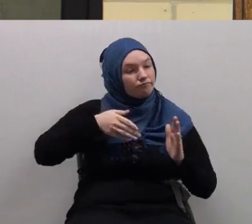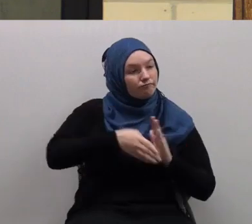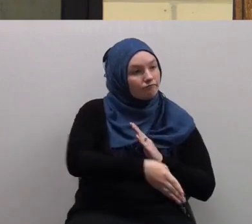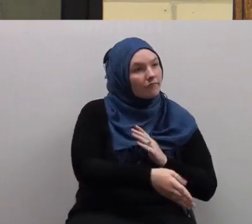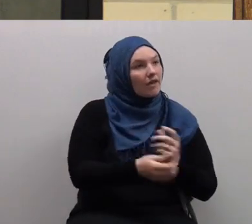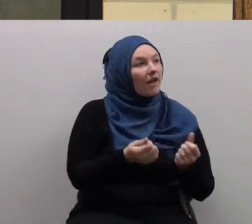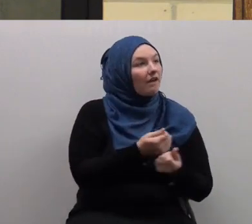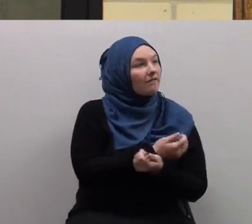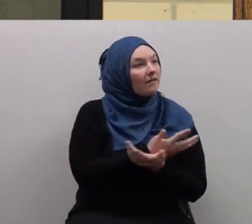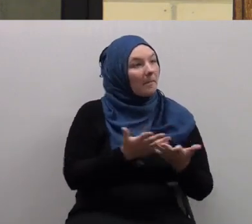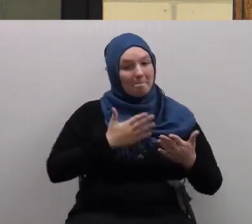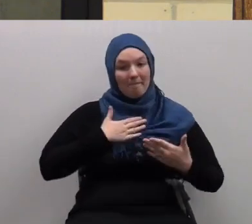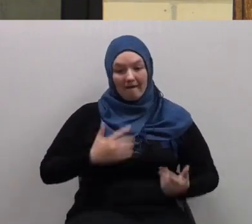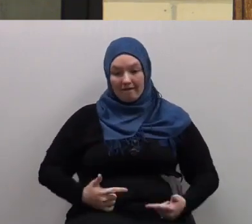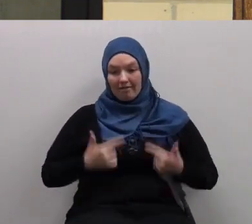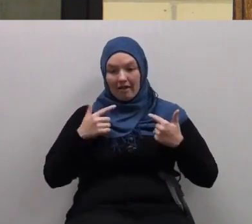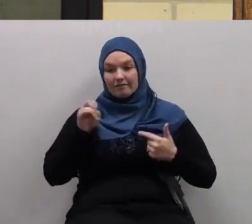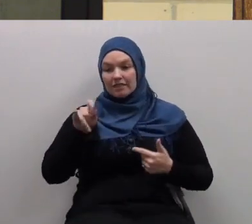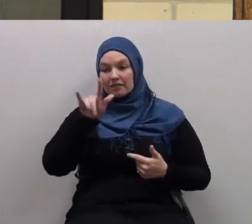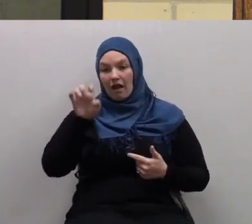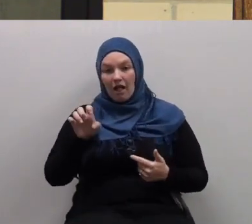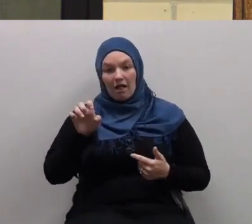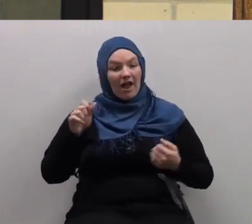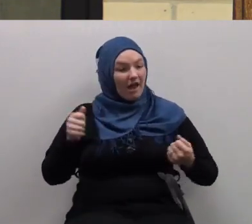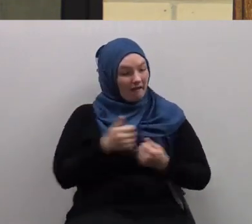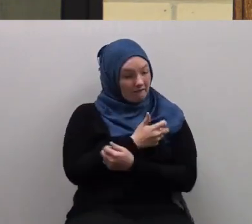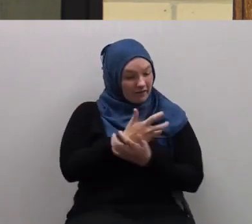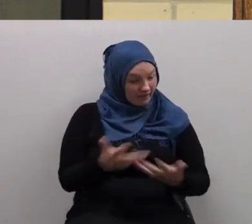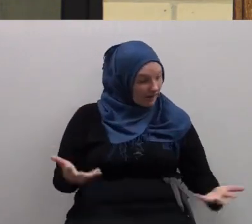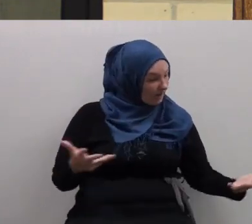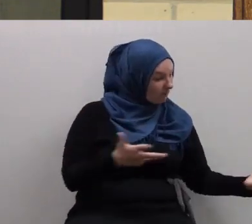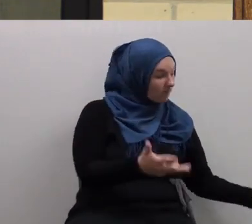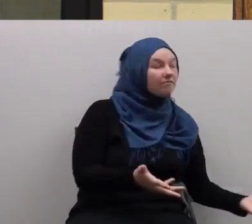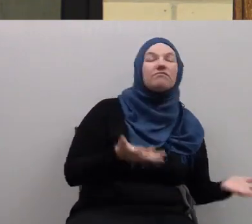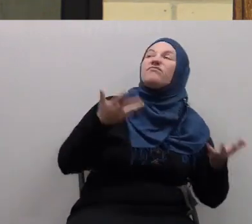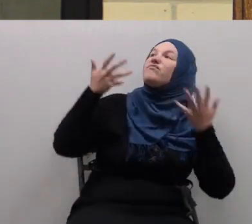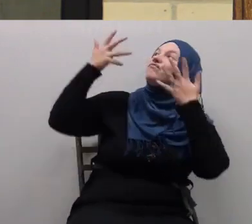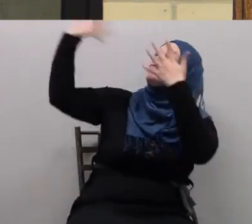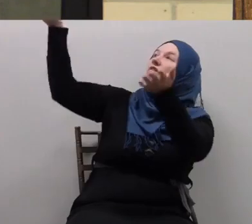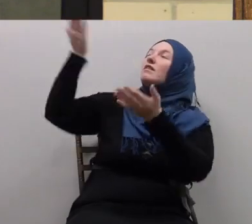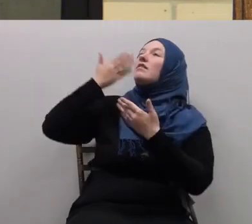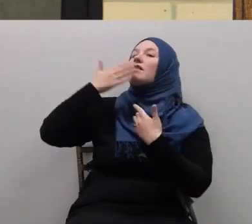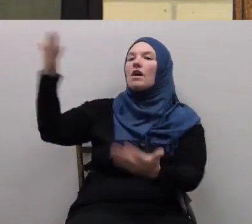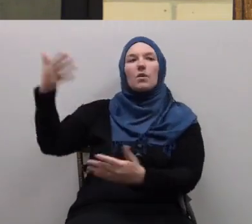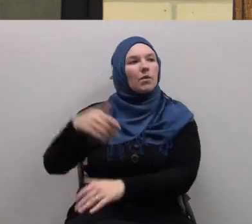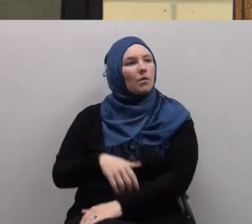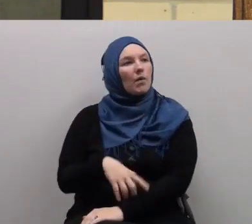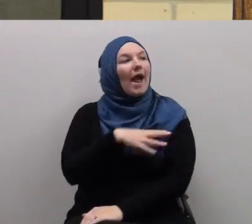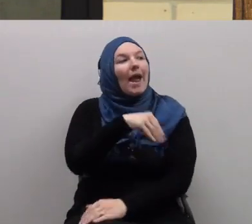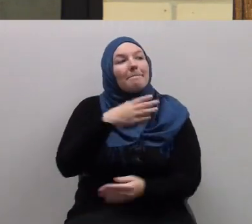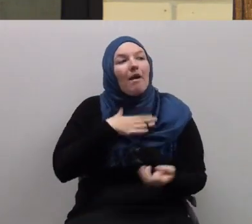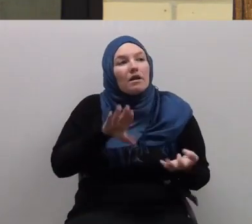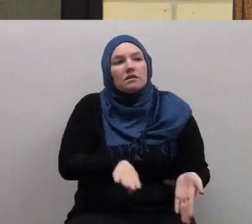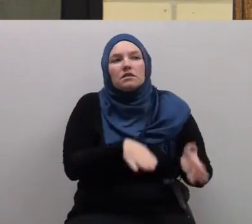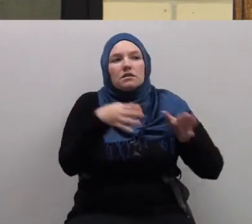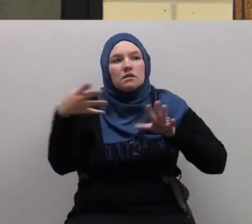my lifestyle, my living, and even my dying,